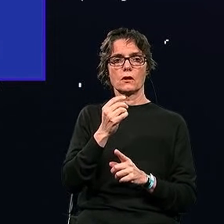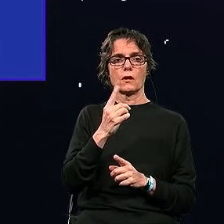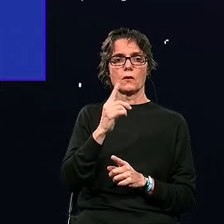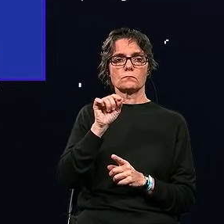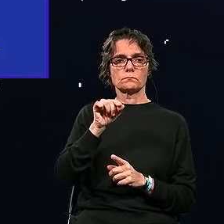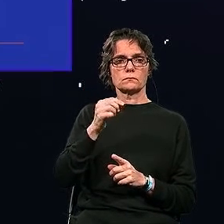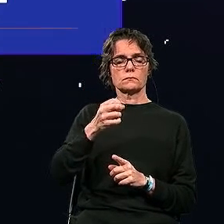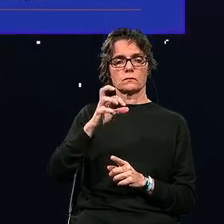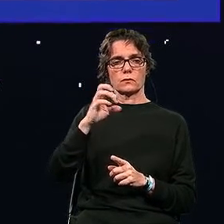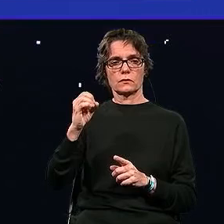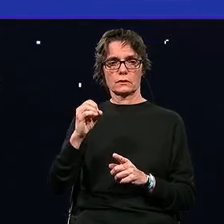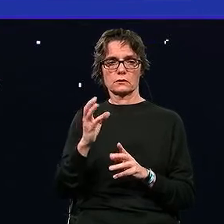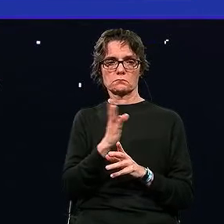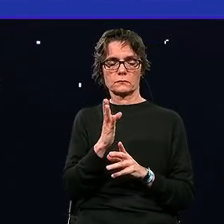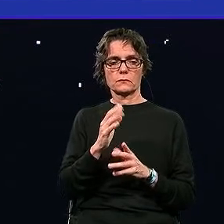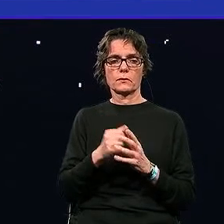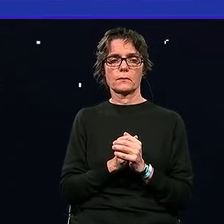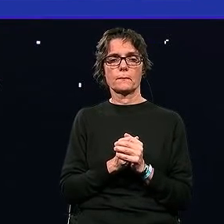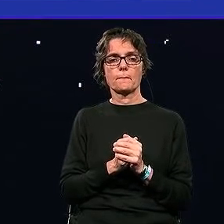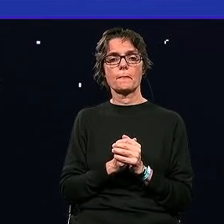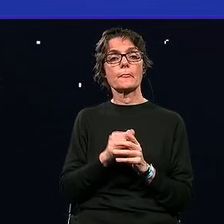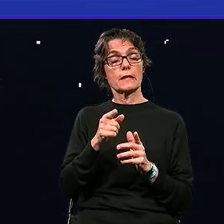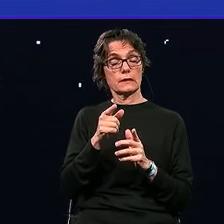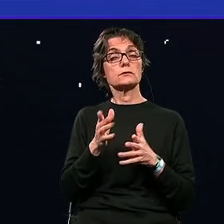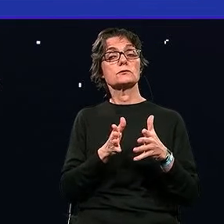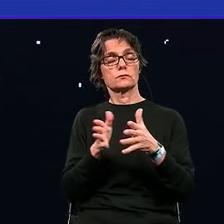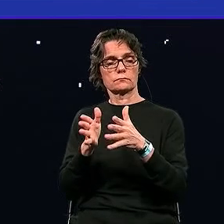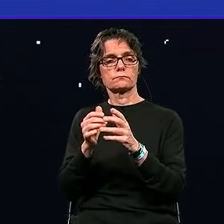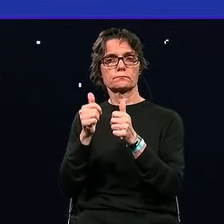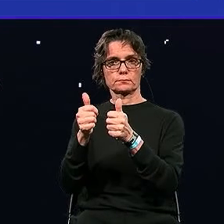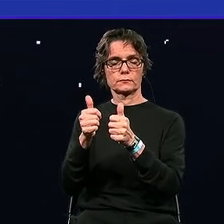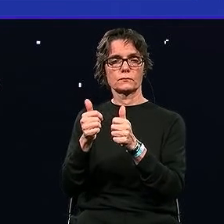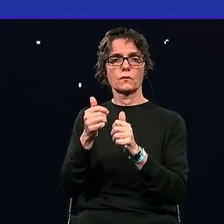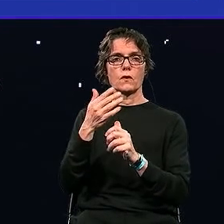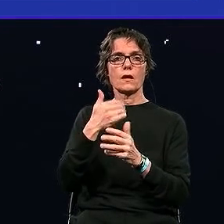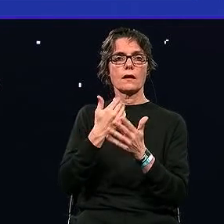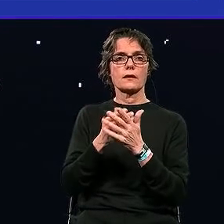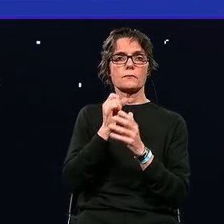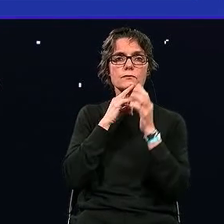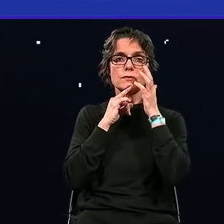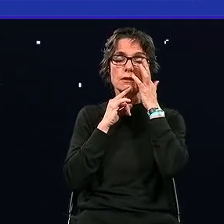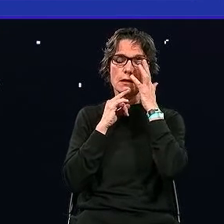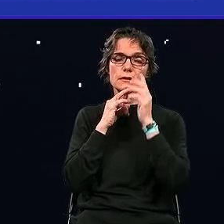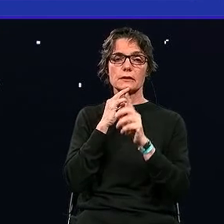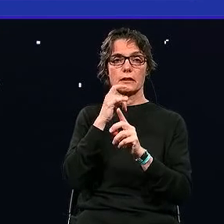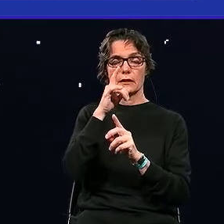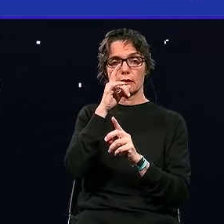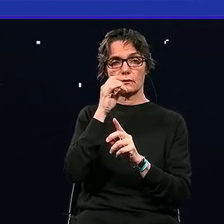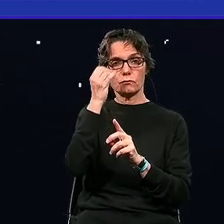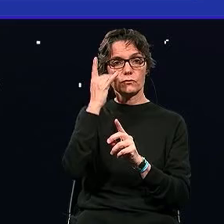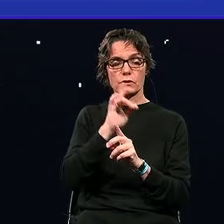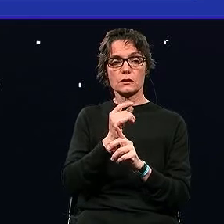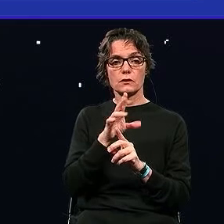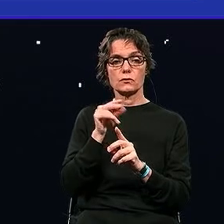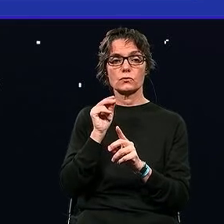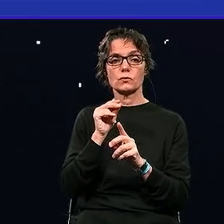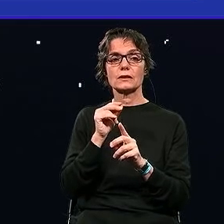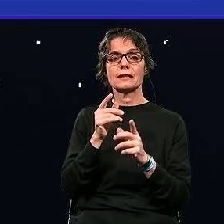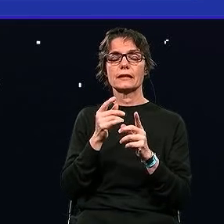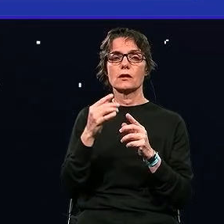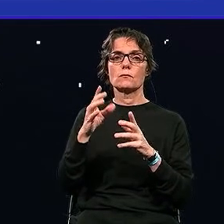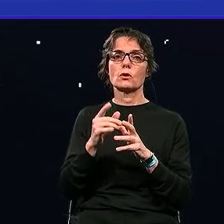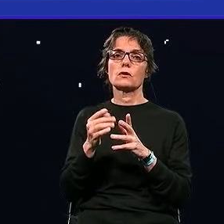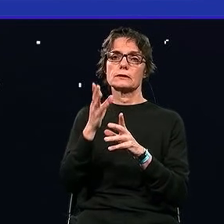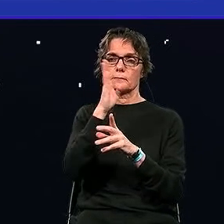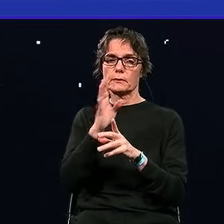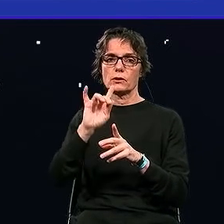degrees, so not 1.5, but starting to go in the right direction. But do remember there is a gap between the pledges and the policies. We need